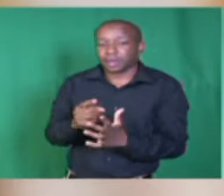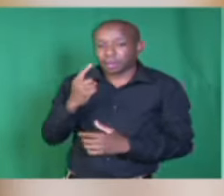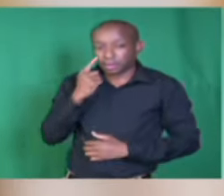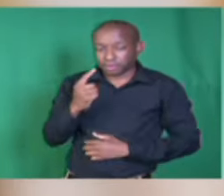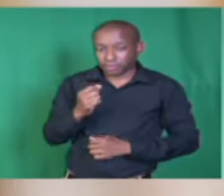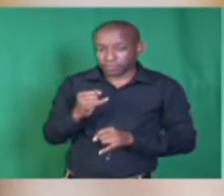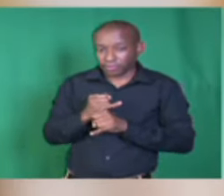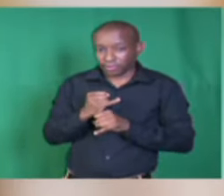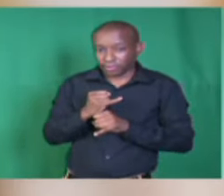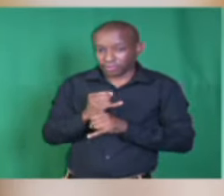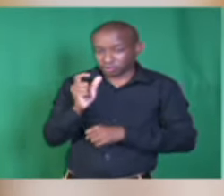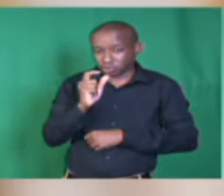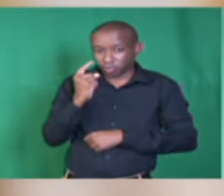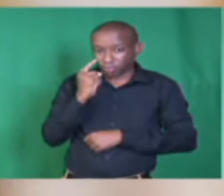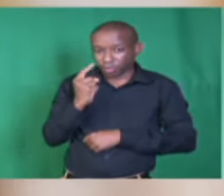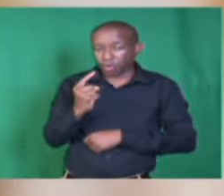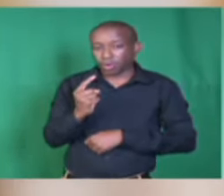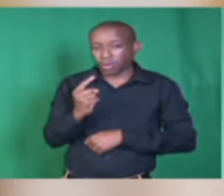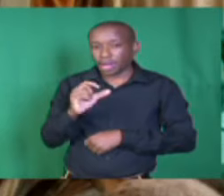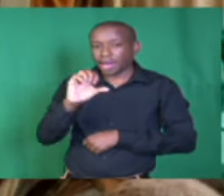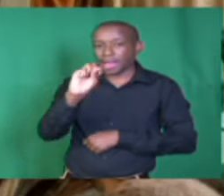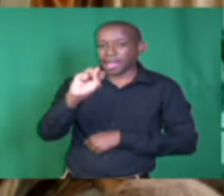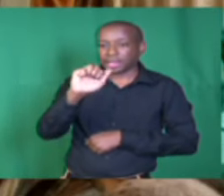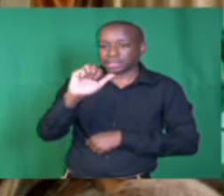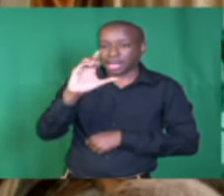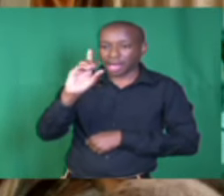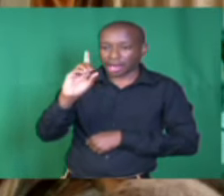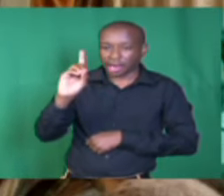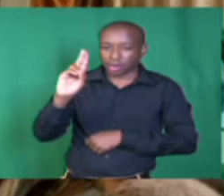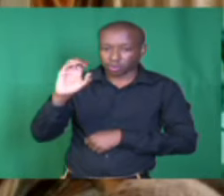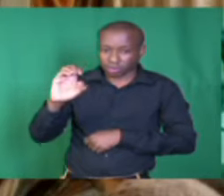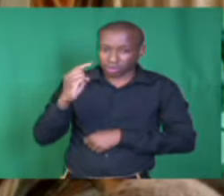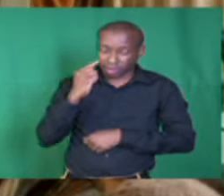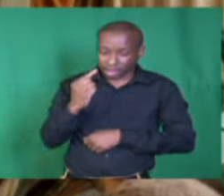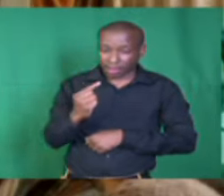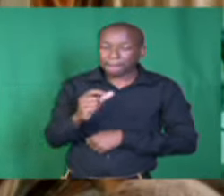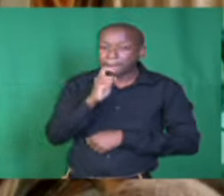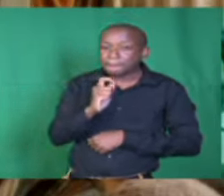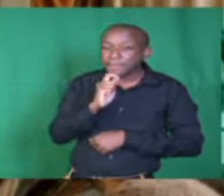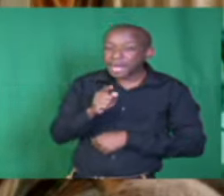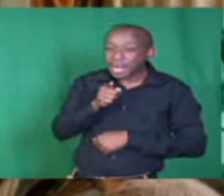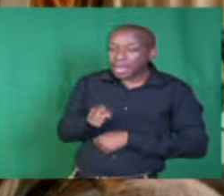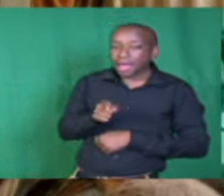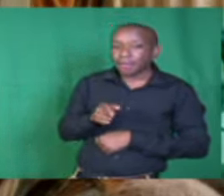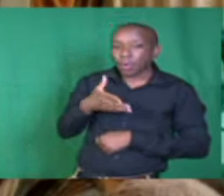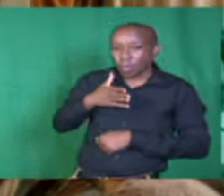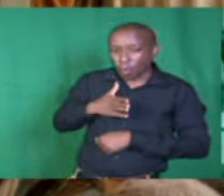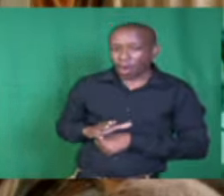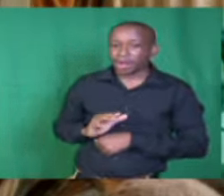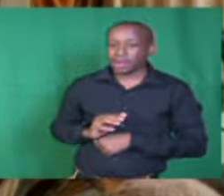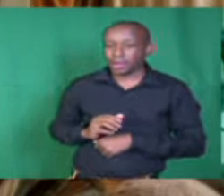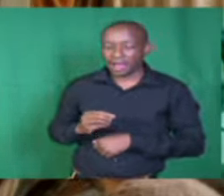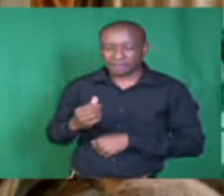picture shortly of these elite men dressed in expensive